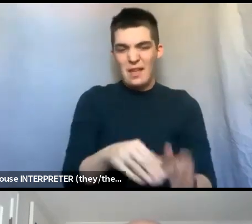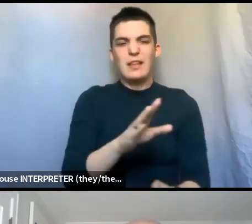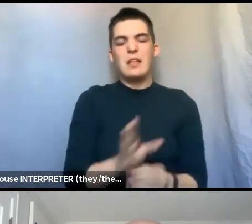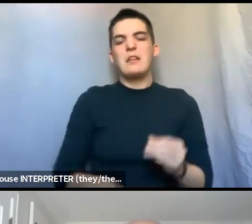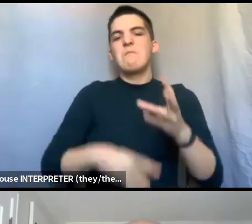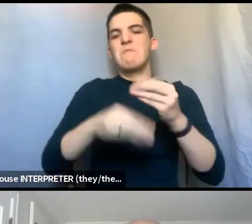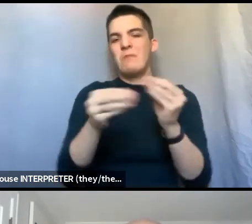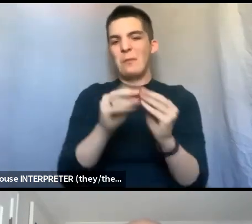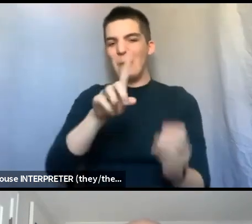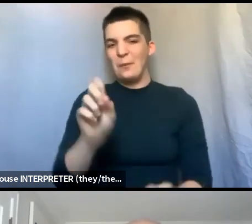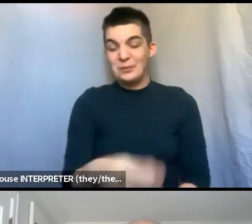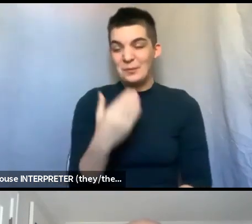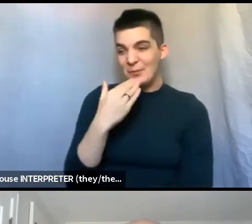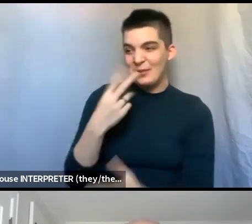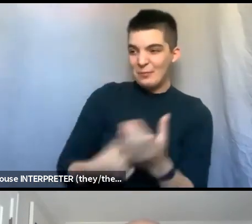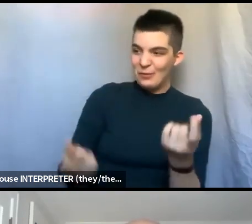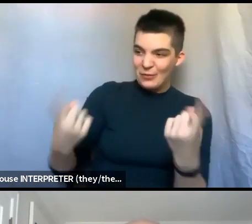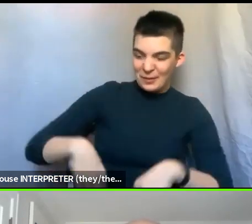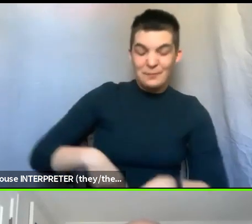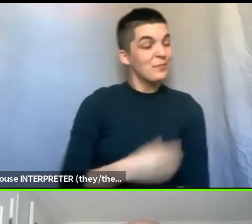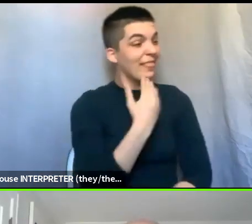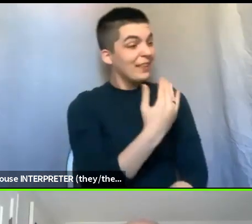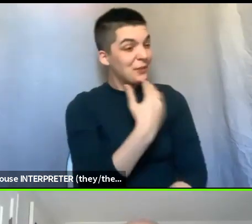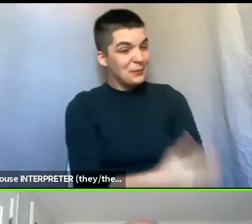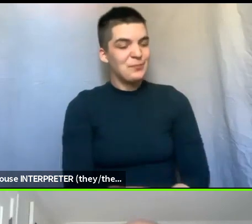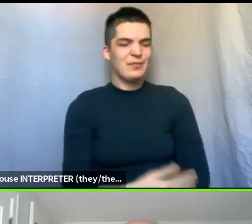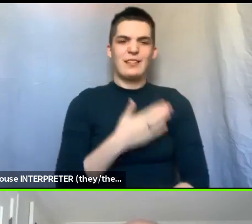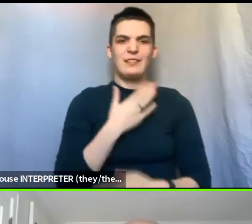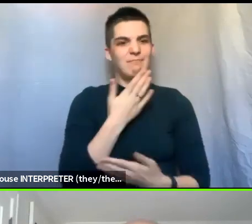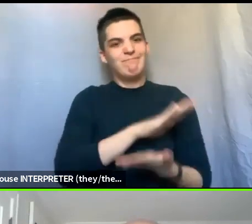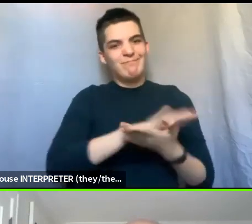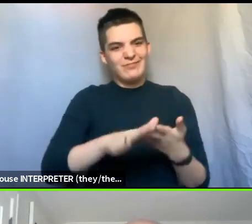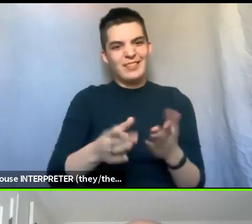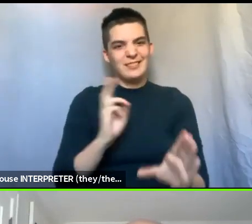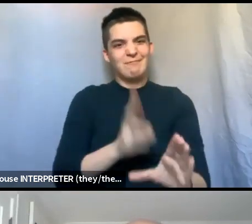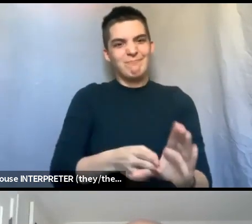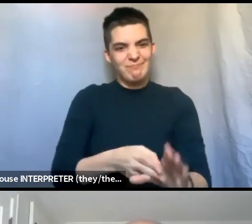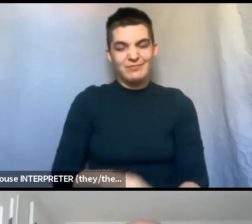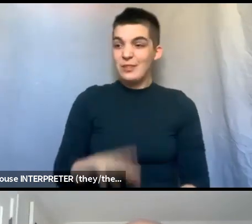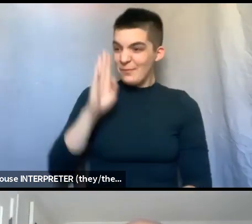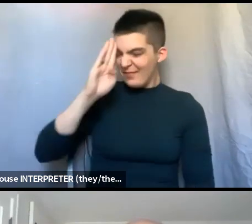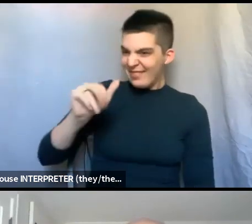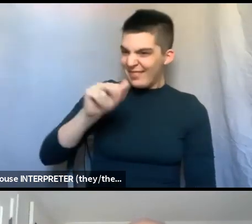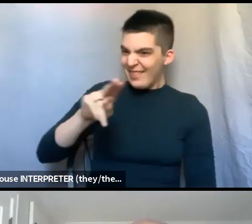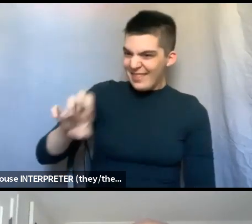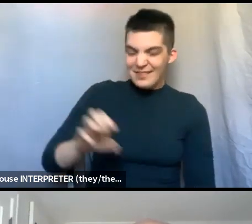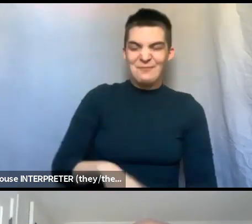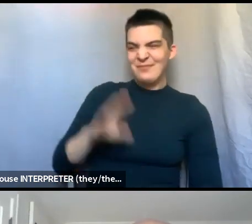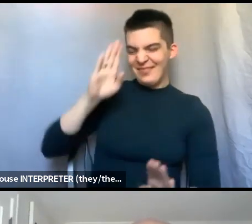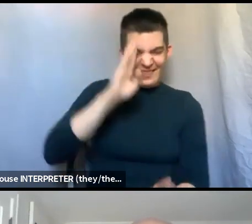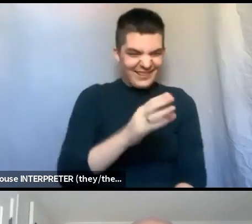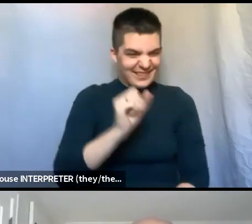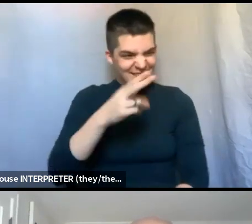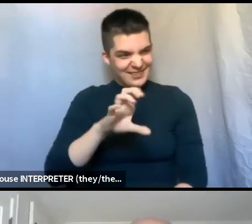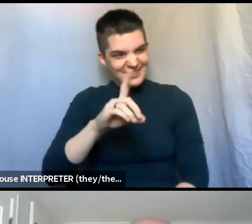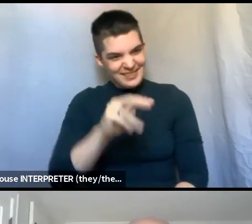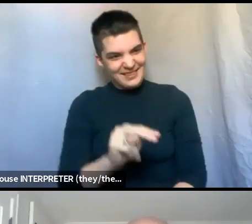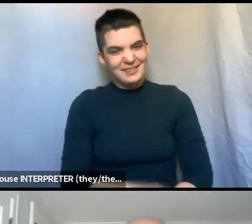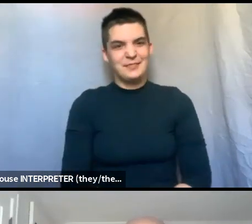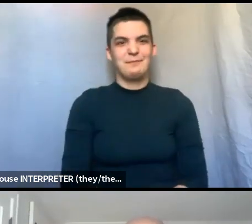So thank you both for coming. Thank you. Good to be here. Hi, Annie. Hi, Sheldon. This is